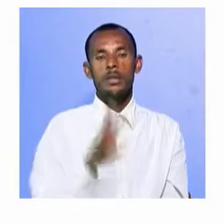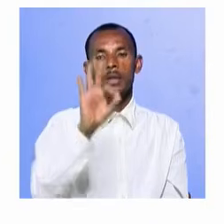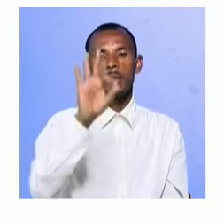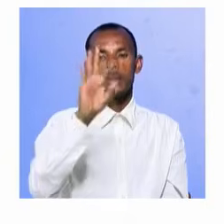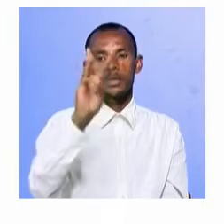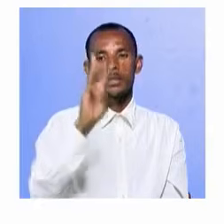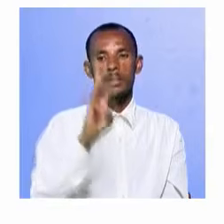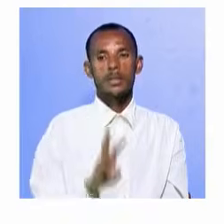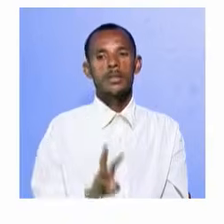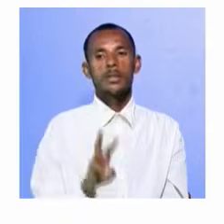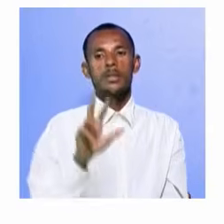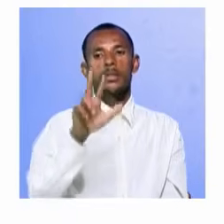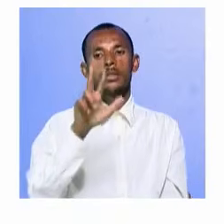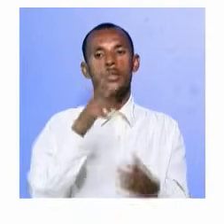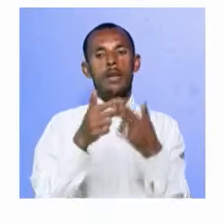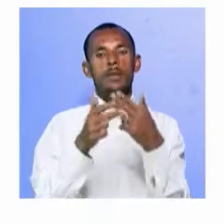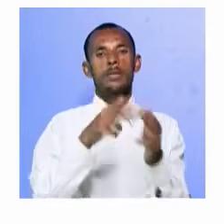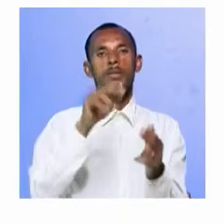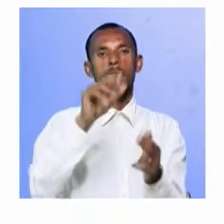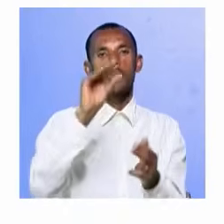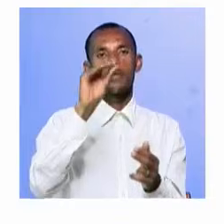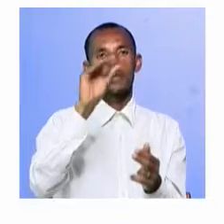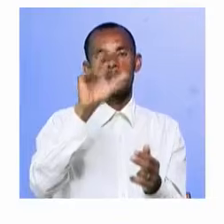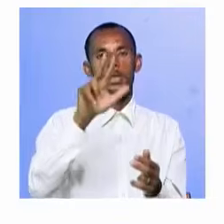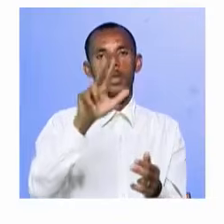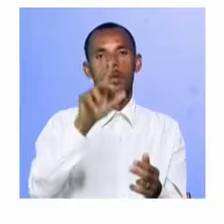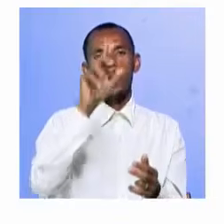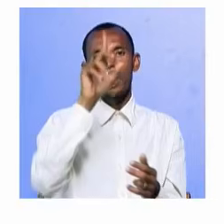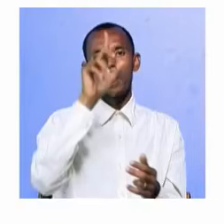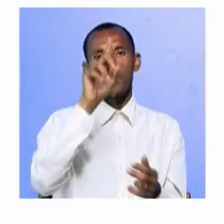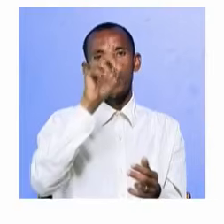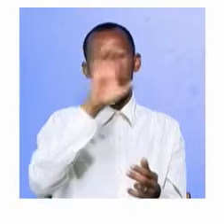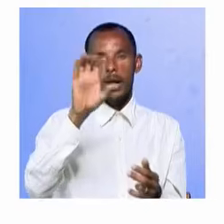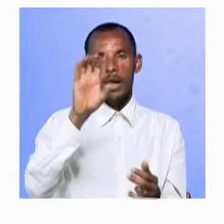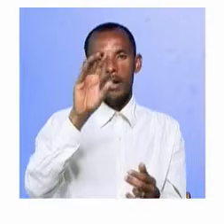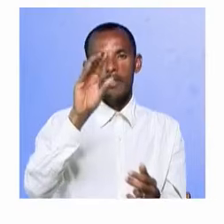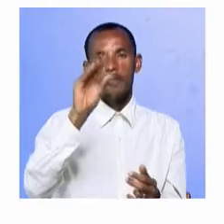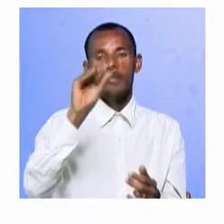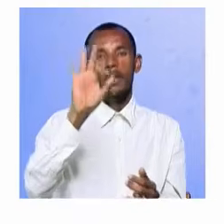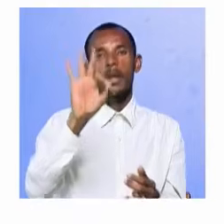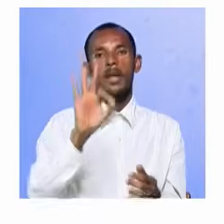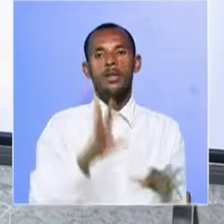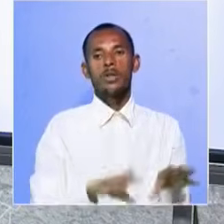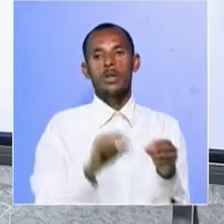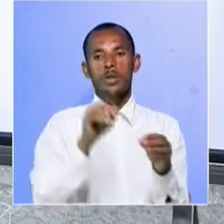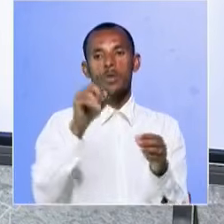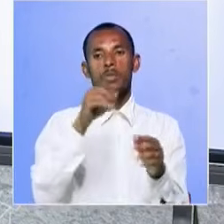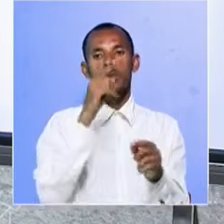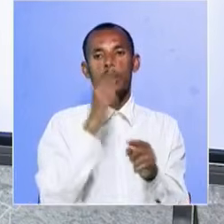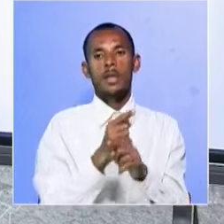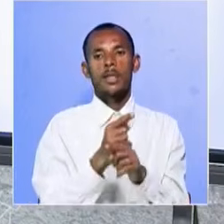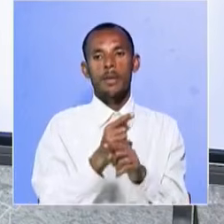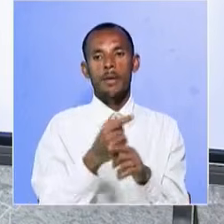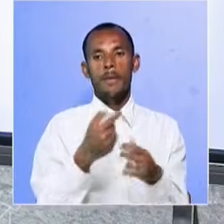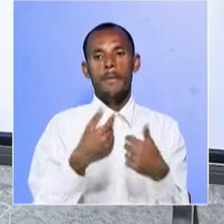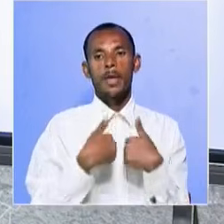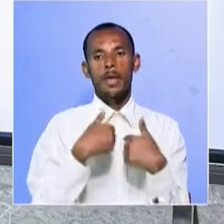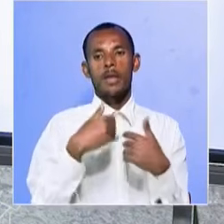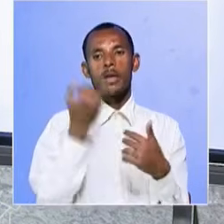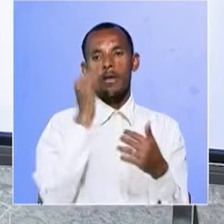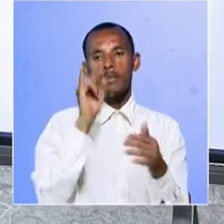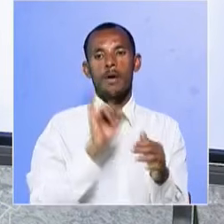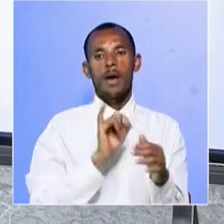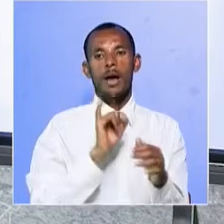And 3 times 53 is around 159. Students, you will correct me if I'm